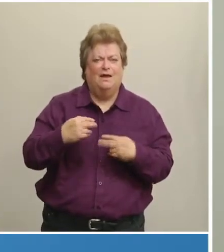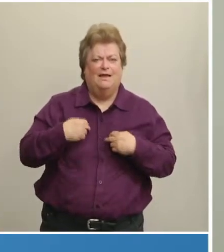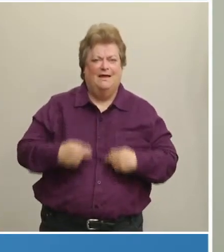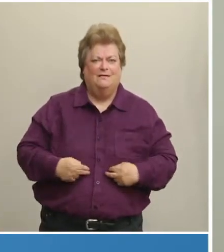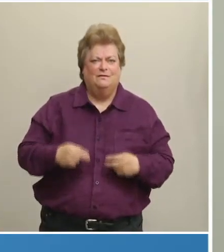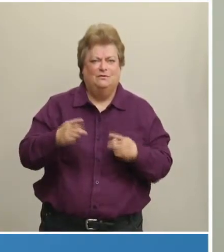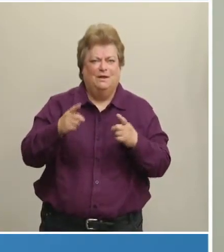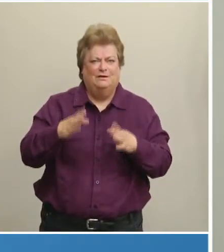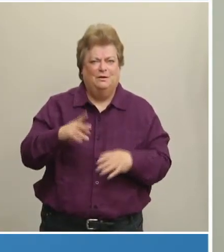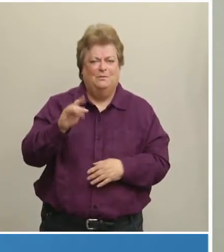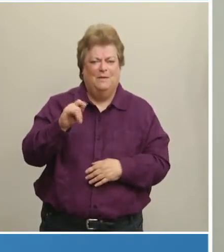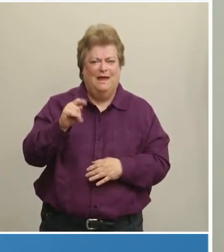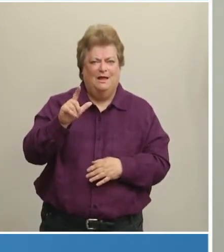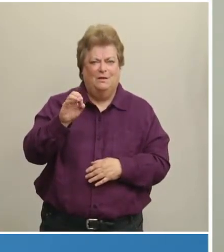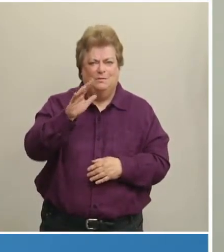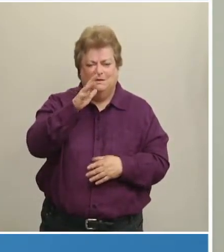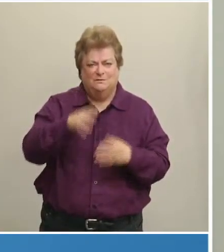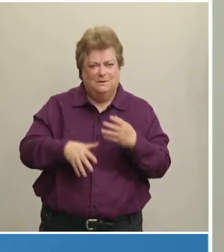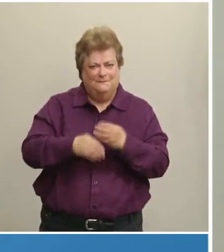Director Pat Lopez.